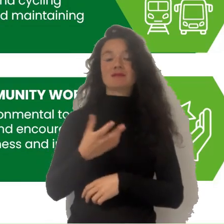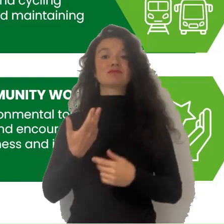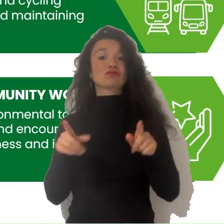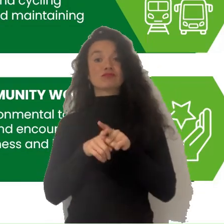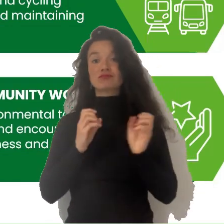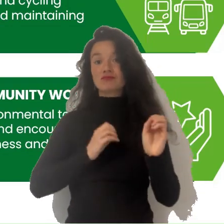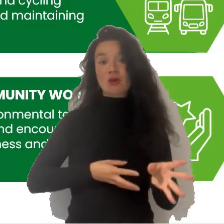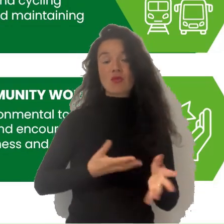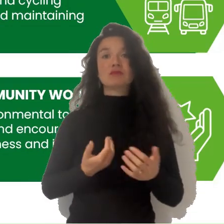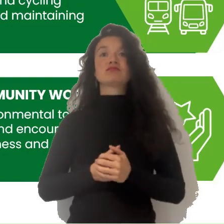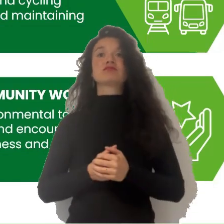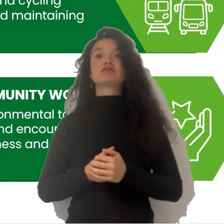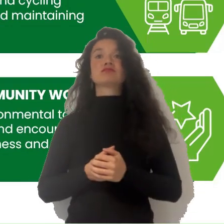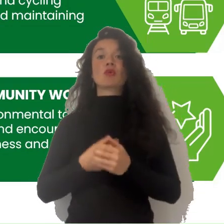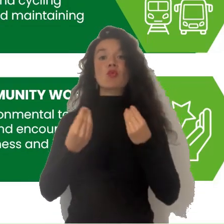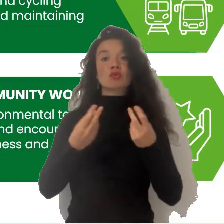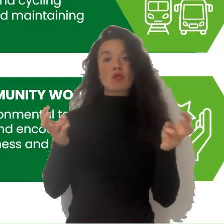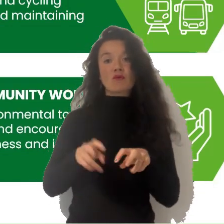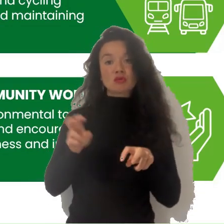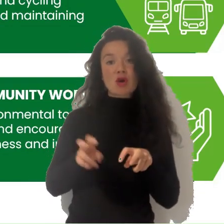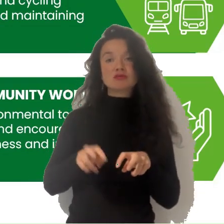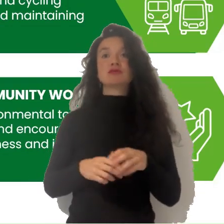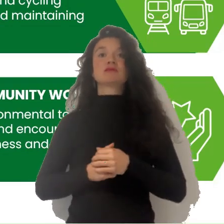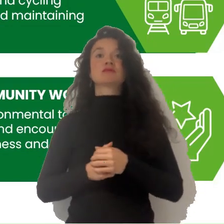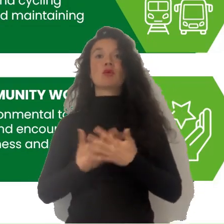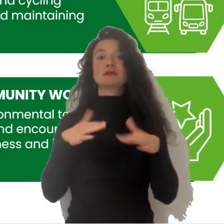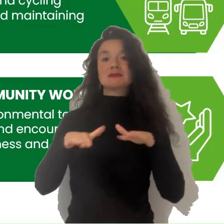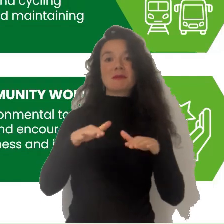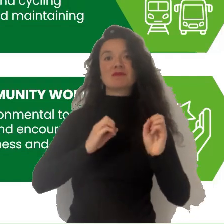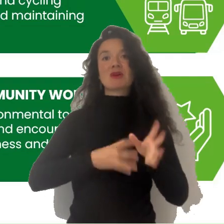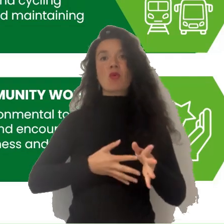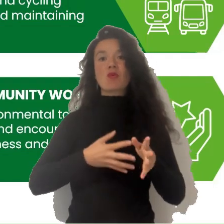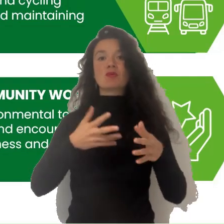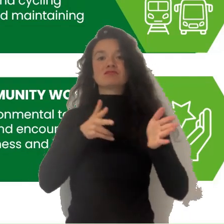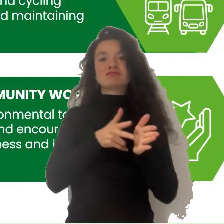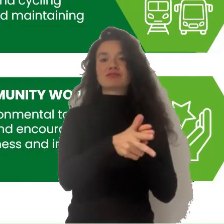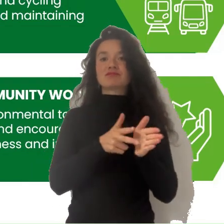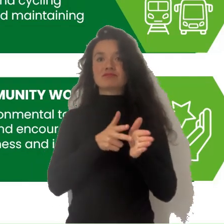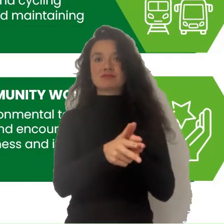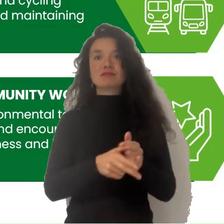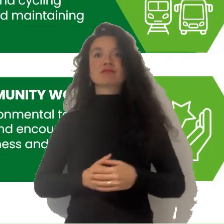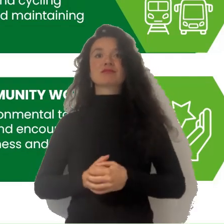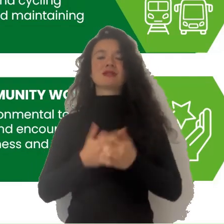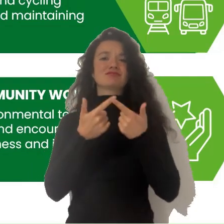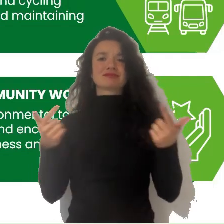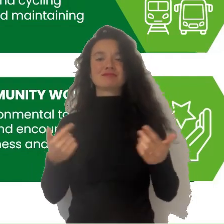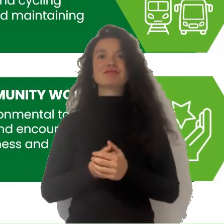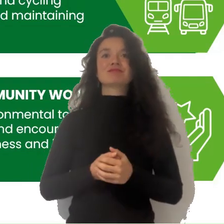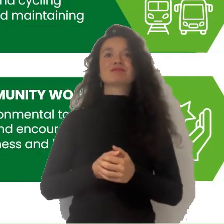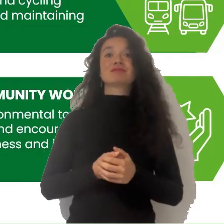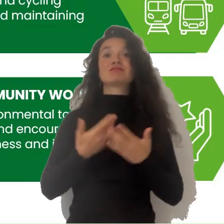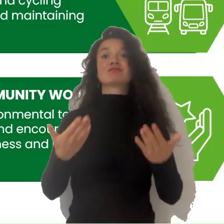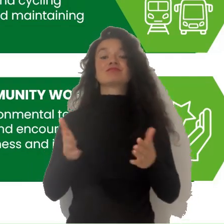About energy and technology, technicians can install renewable energy systems rather than